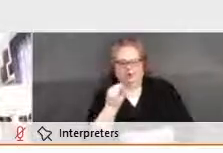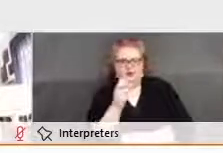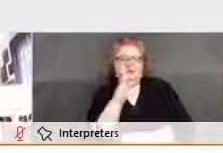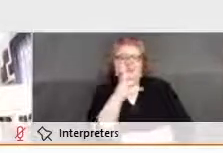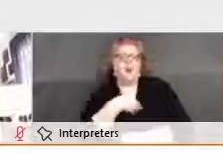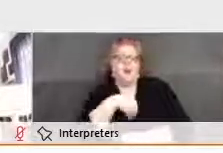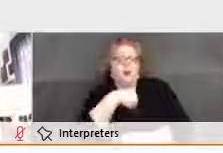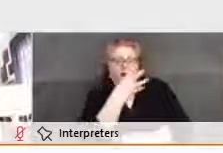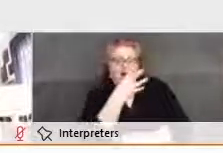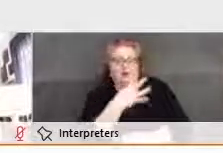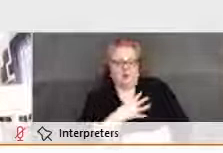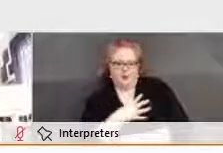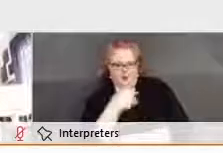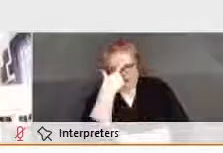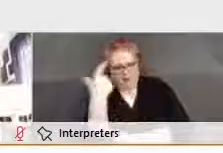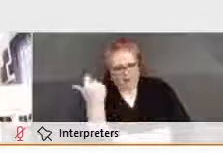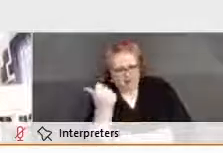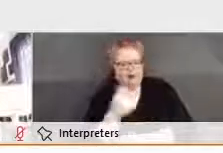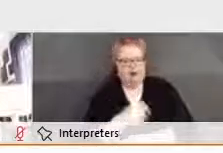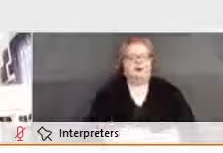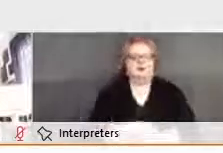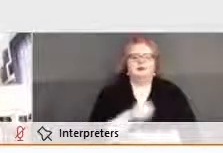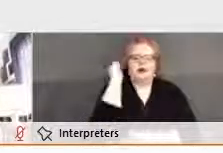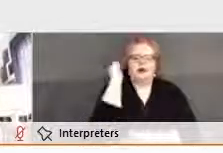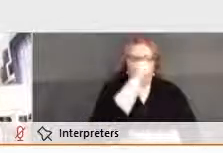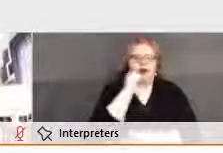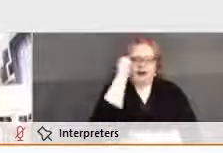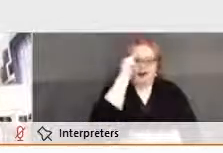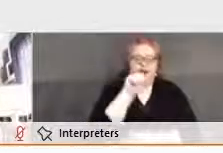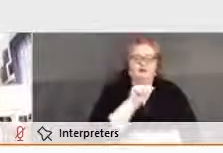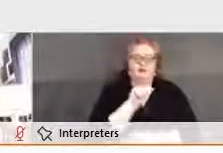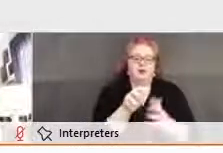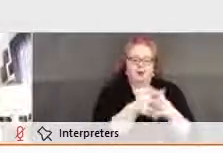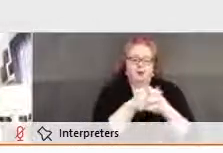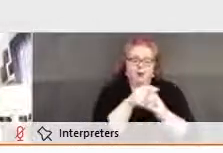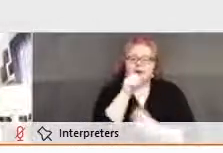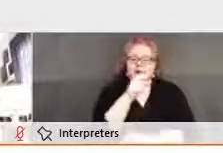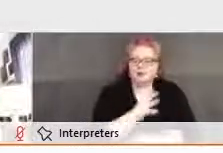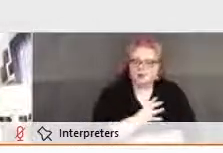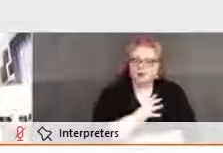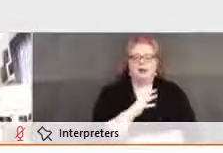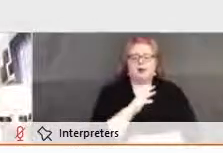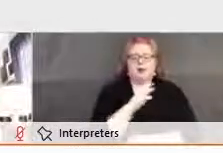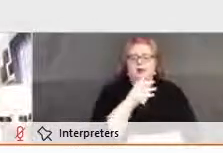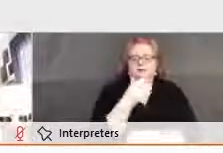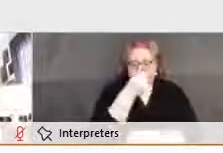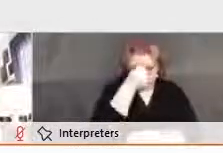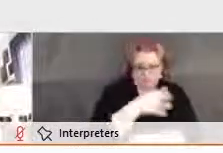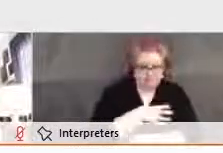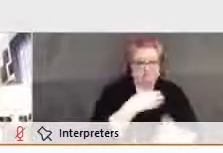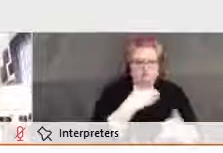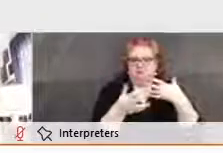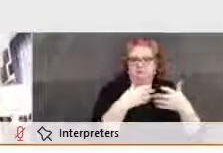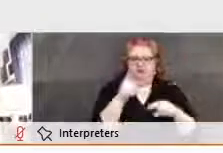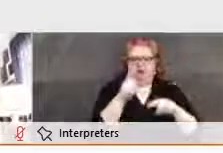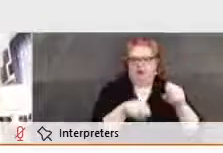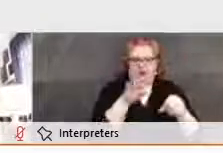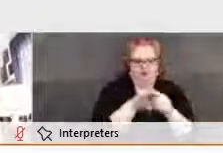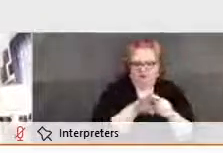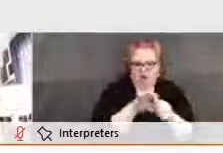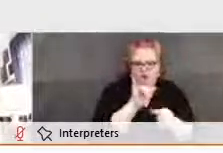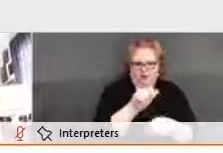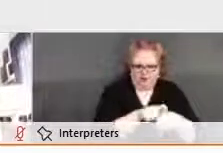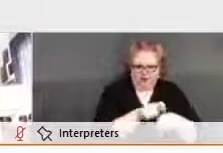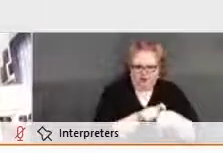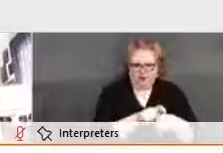forbidden from voting in party primaries in Arkansas at the time. The first attempt at ensuring women could vote in Arkansas had